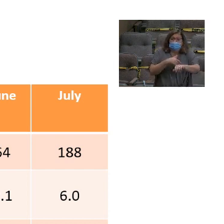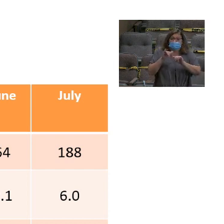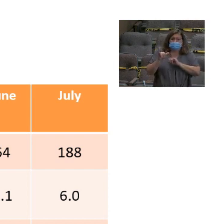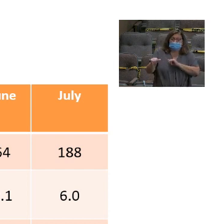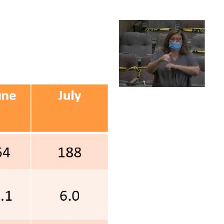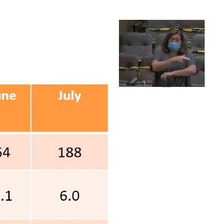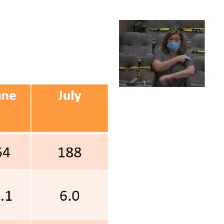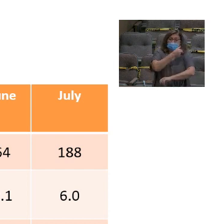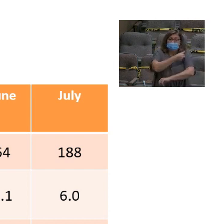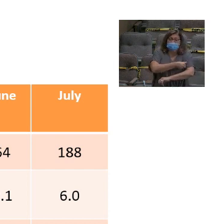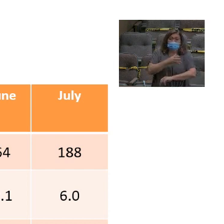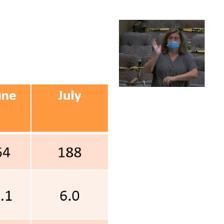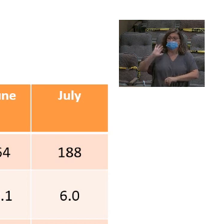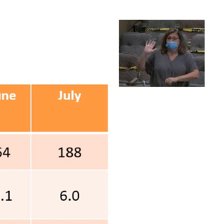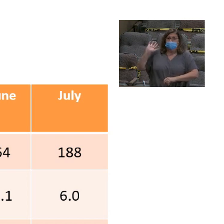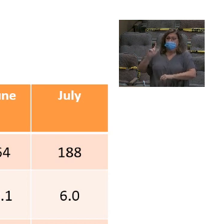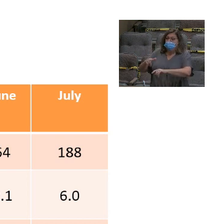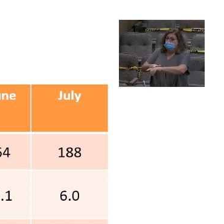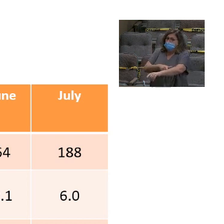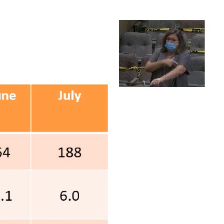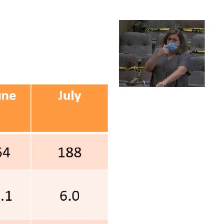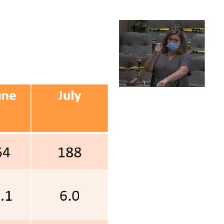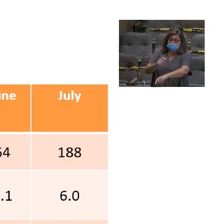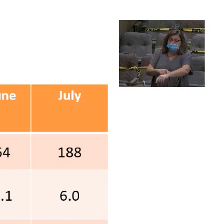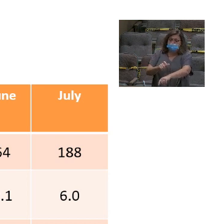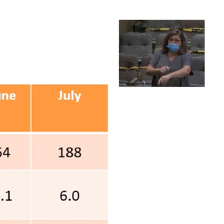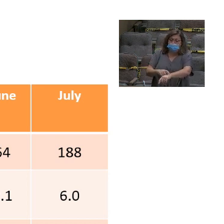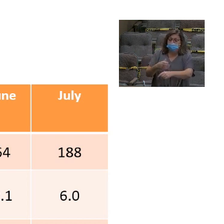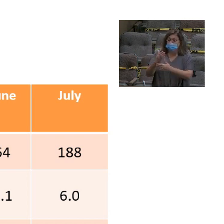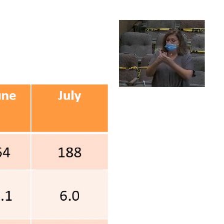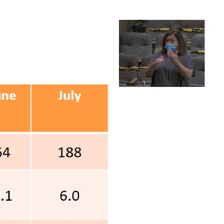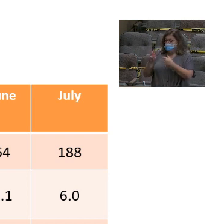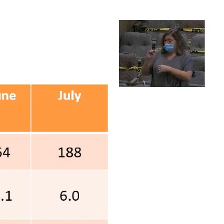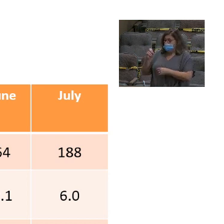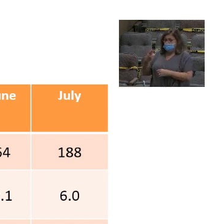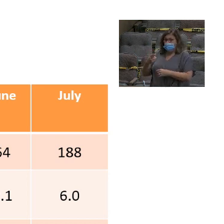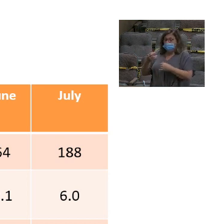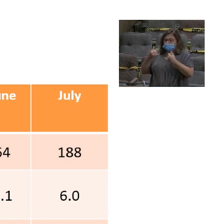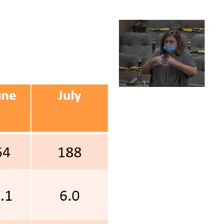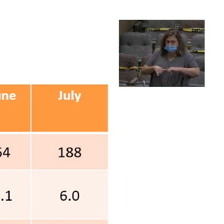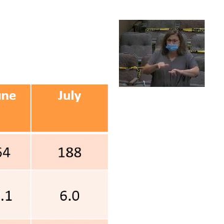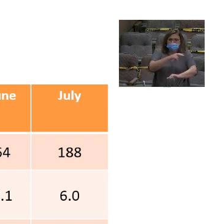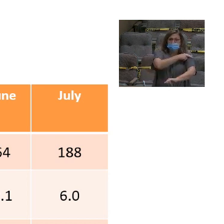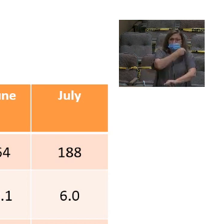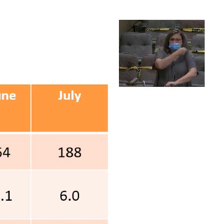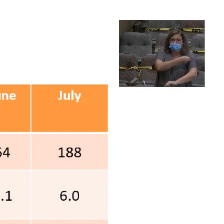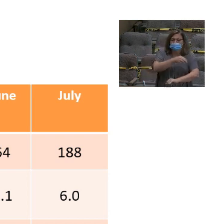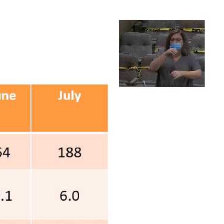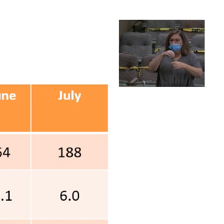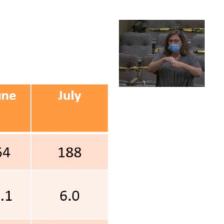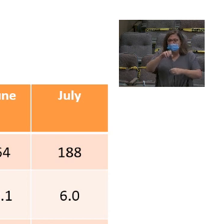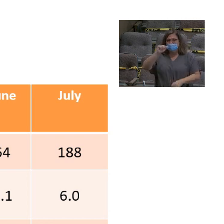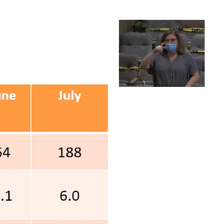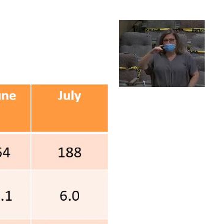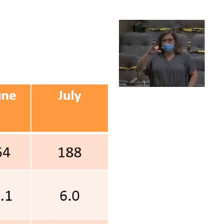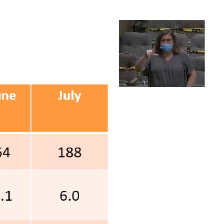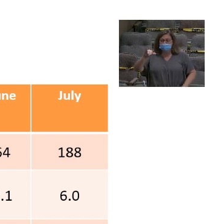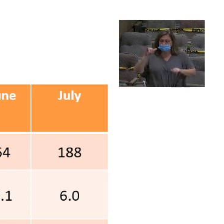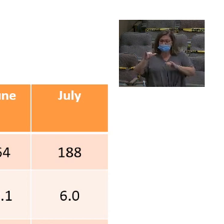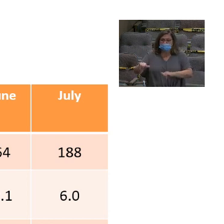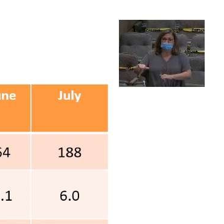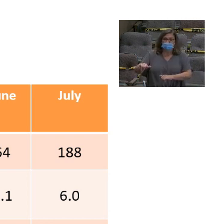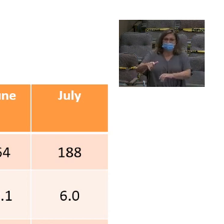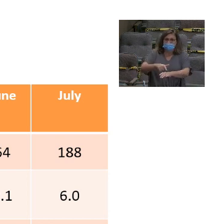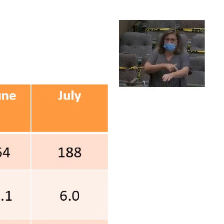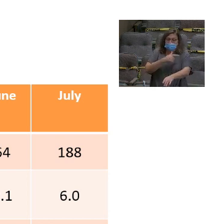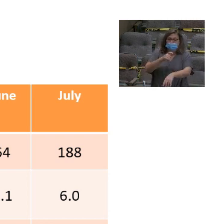very long at that point. So you have many people who were admitted in March who were still hospitalized in the month of April, and that's why that average